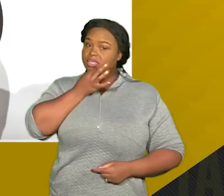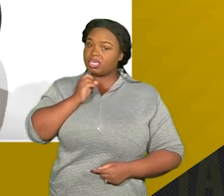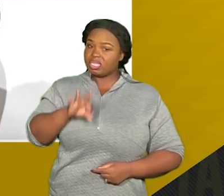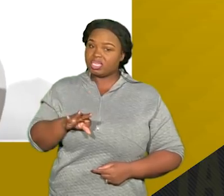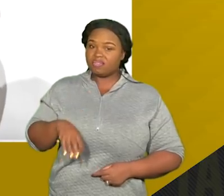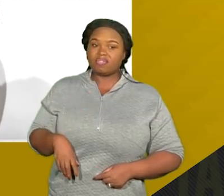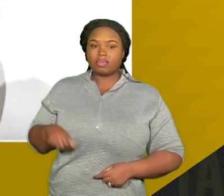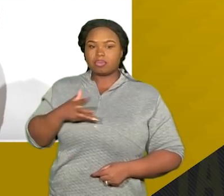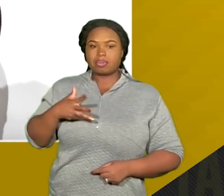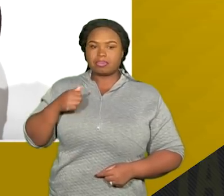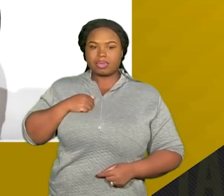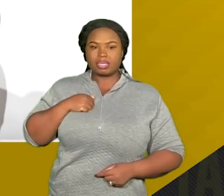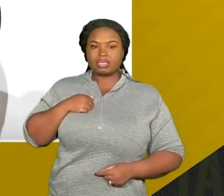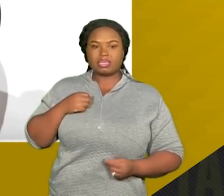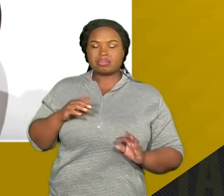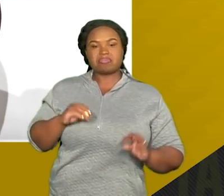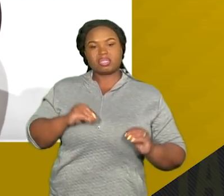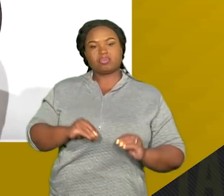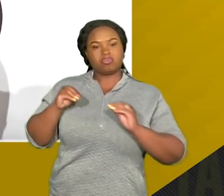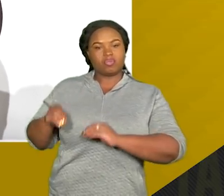move me away, they might take